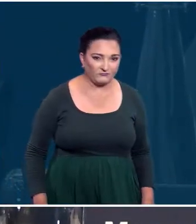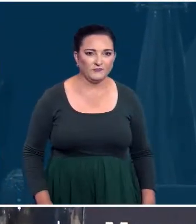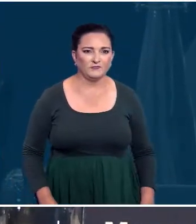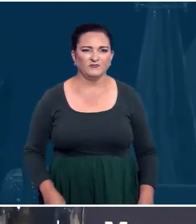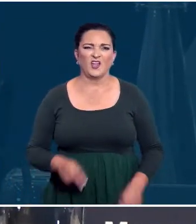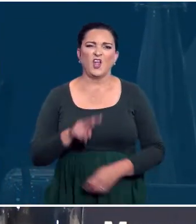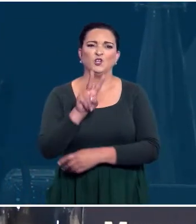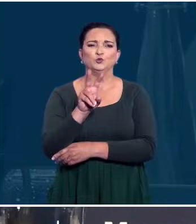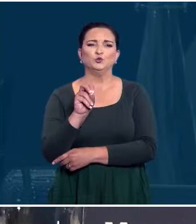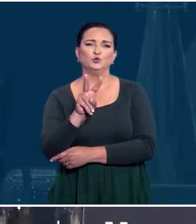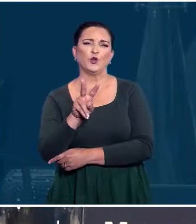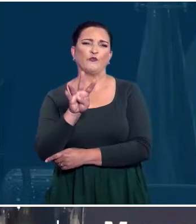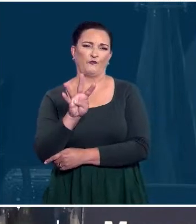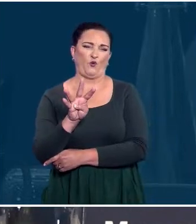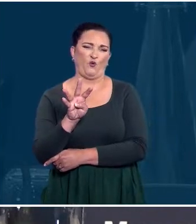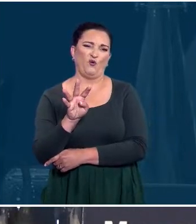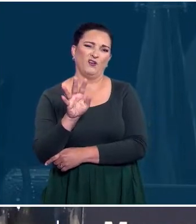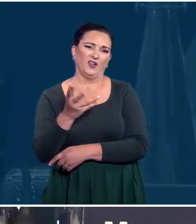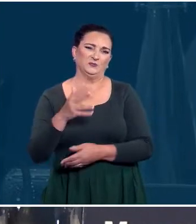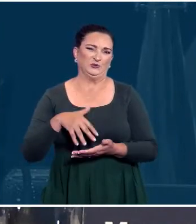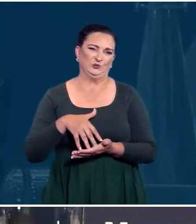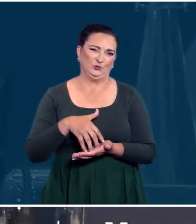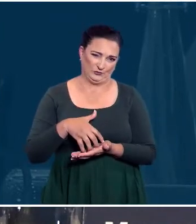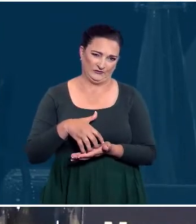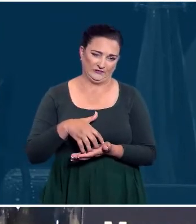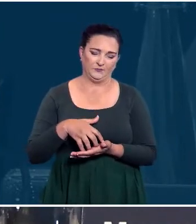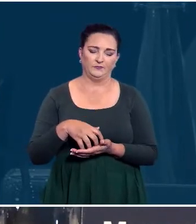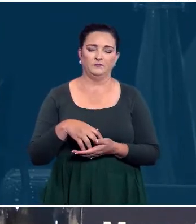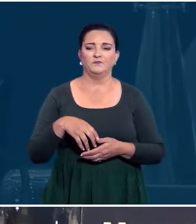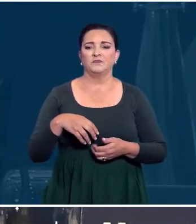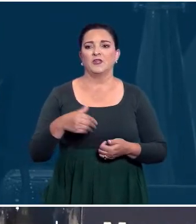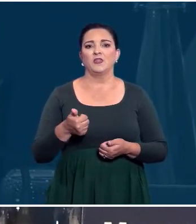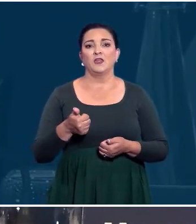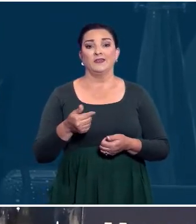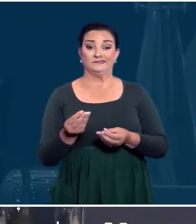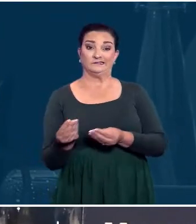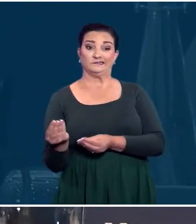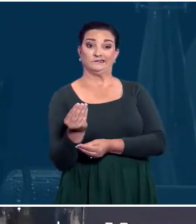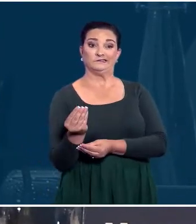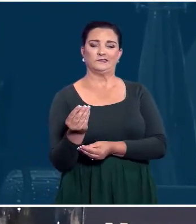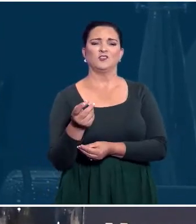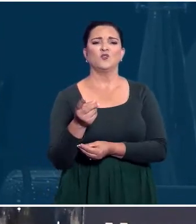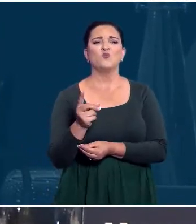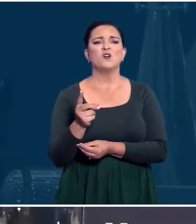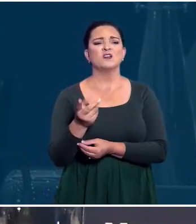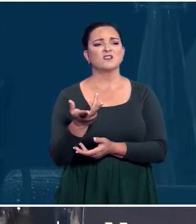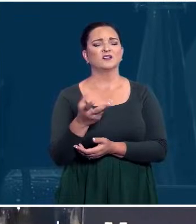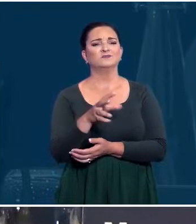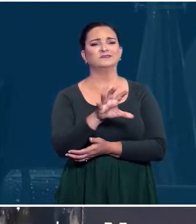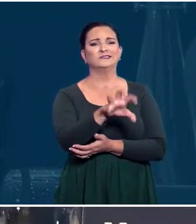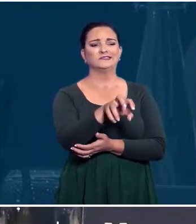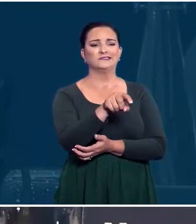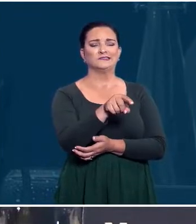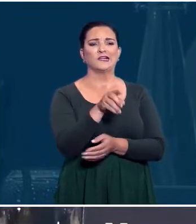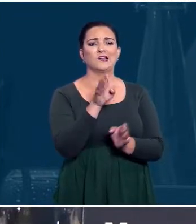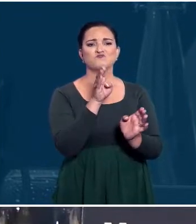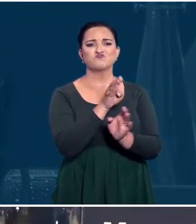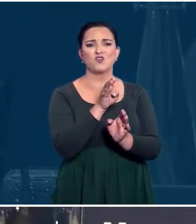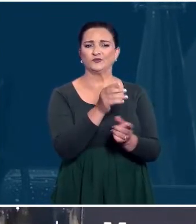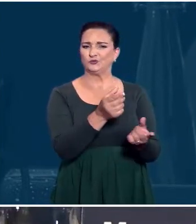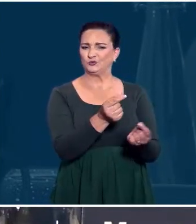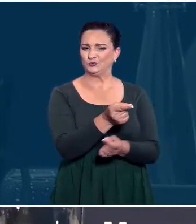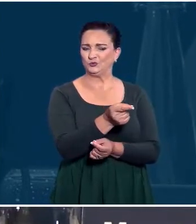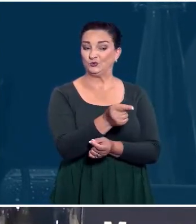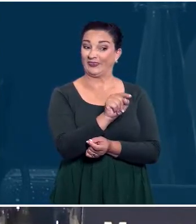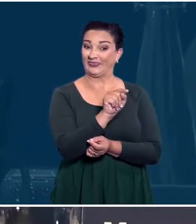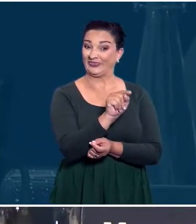then you add on to that what you think the private sector is going to do and what they are actually responding